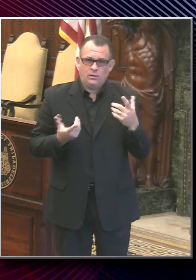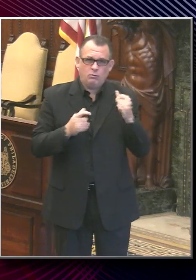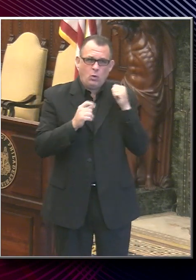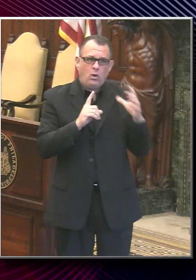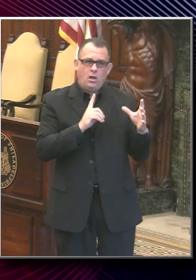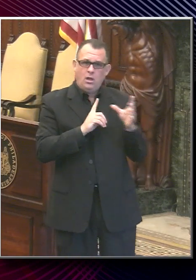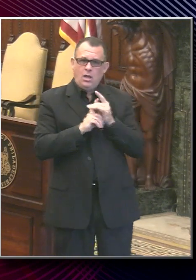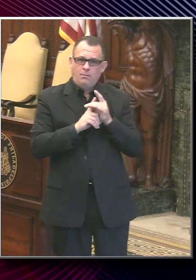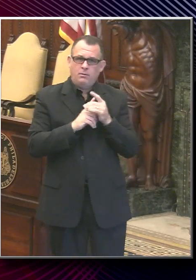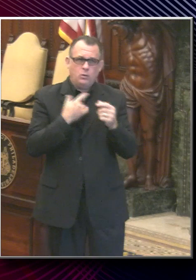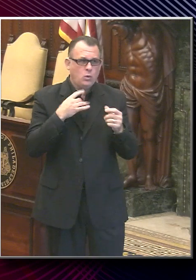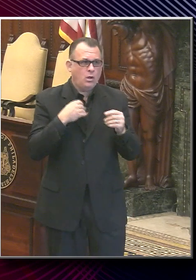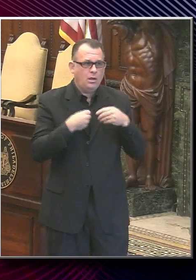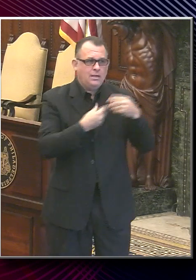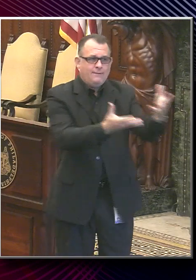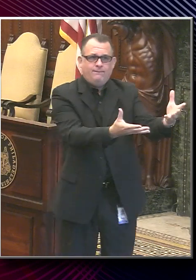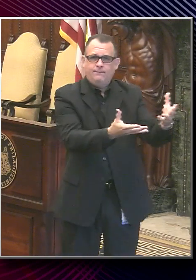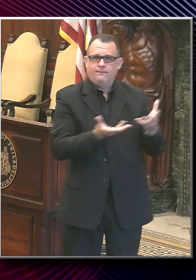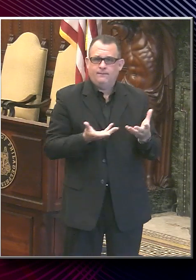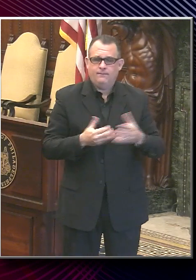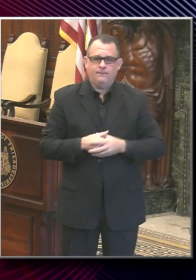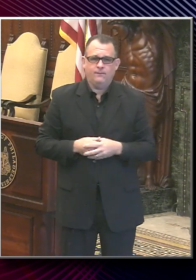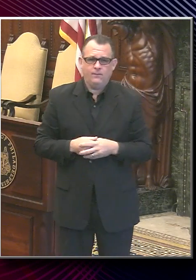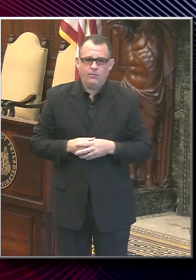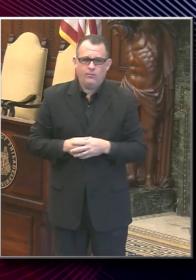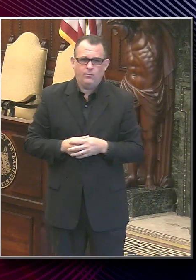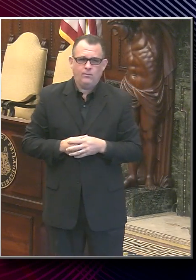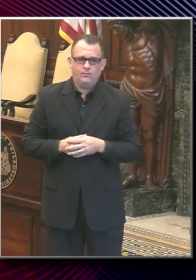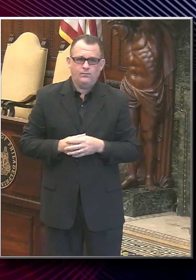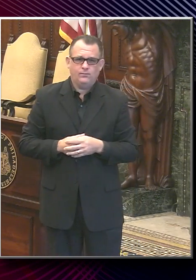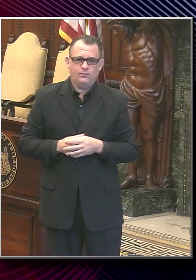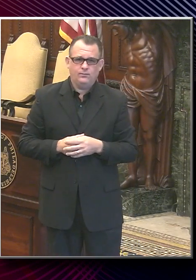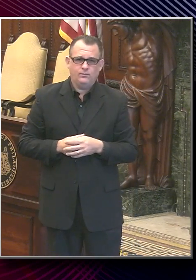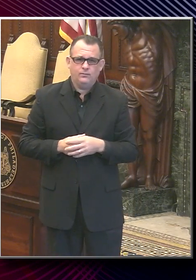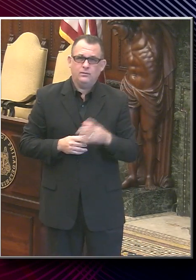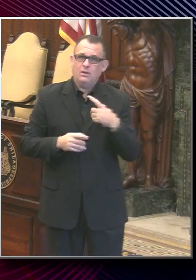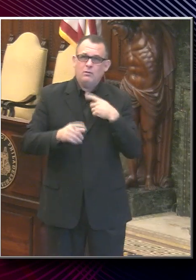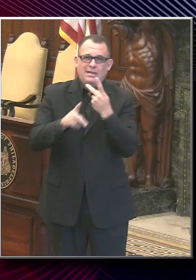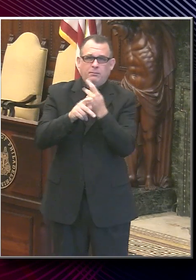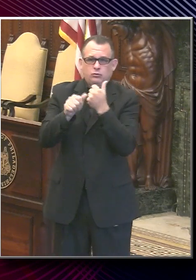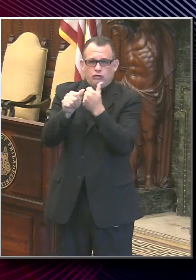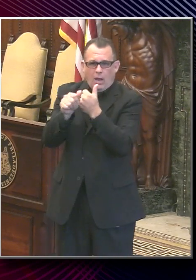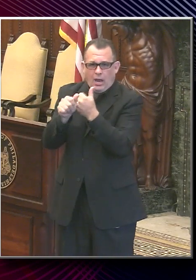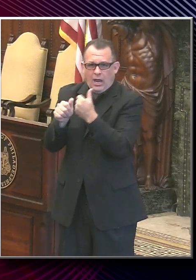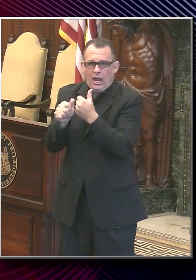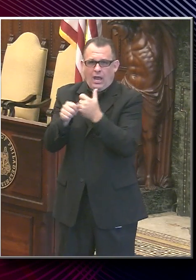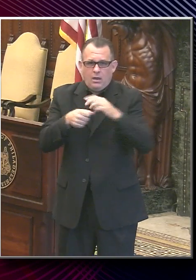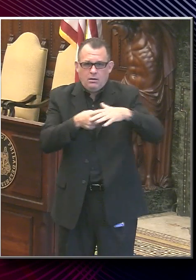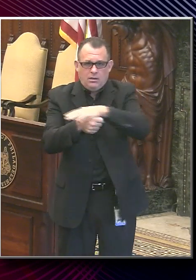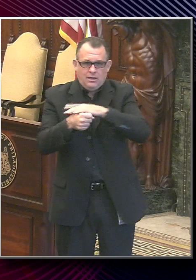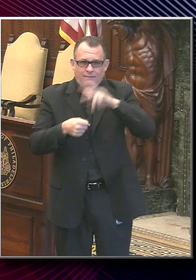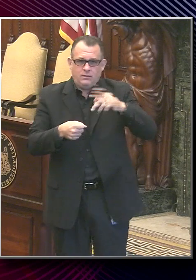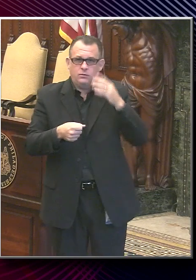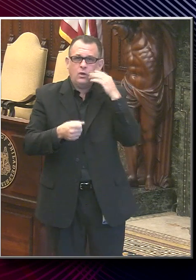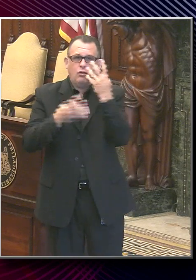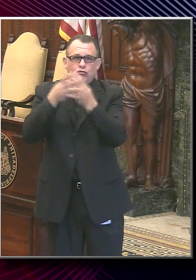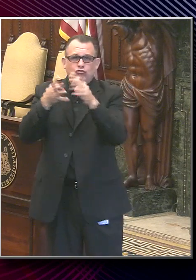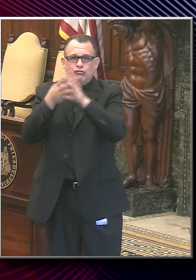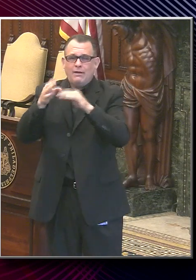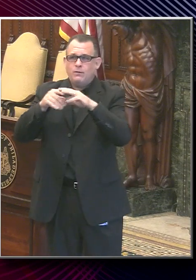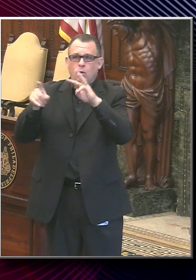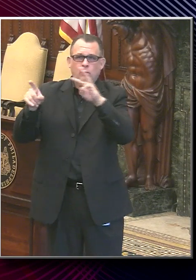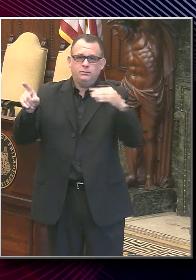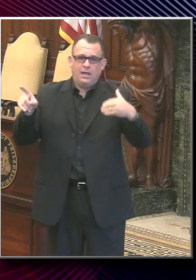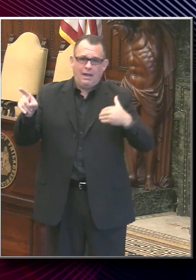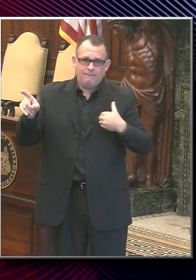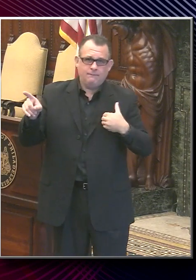if you have it and you don't know it. Now, we do track mask use in Philadelphia. We have a graph on our website. That's